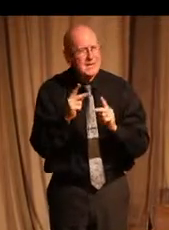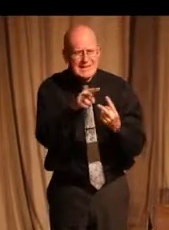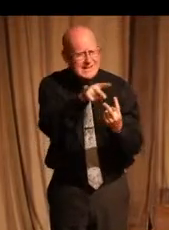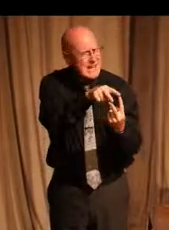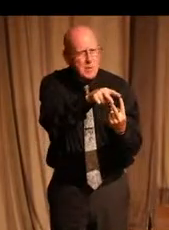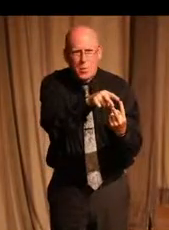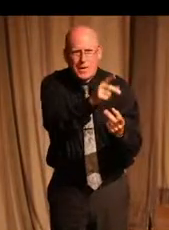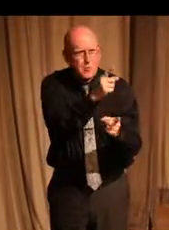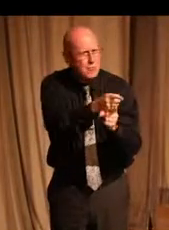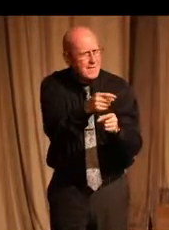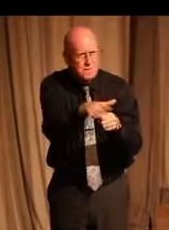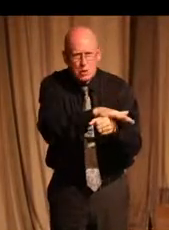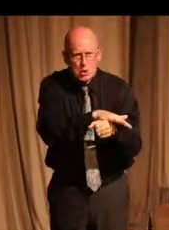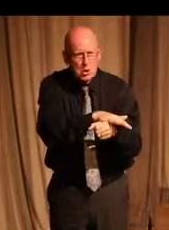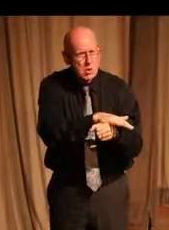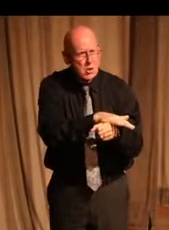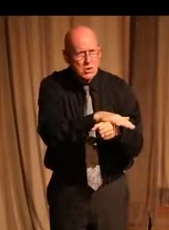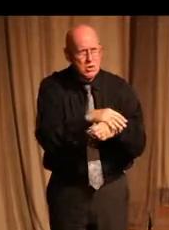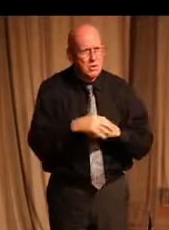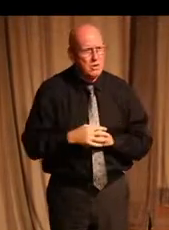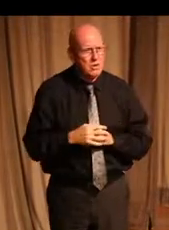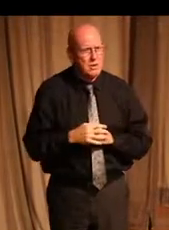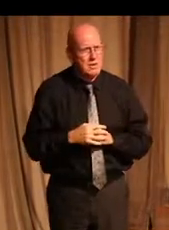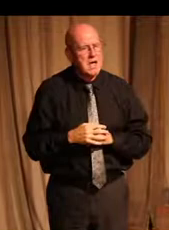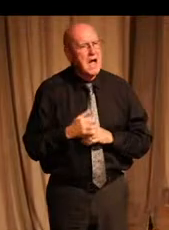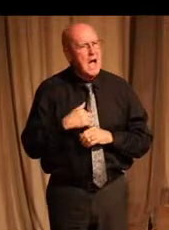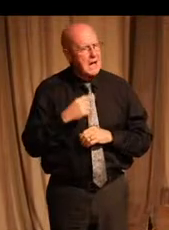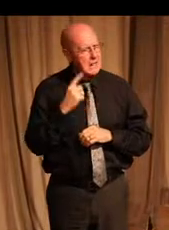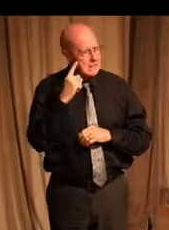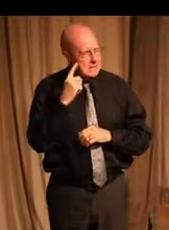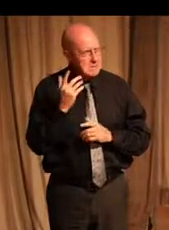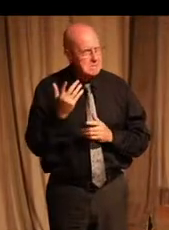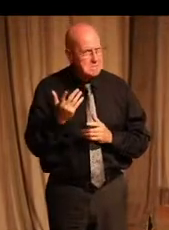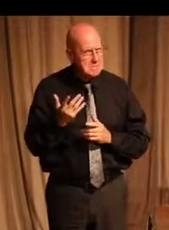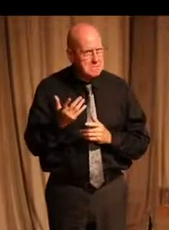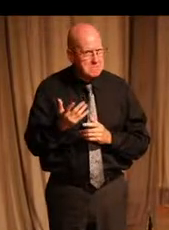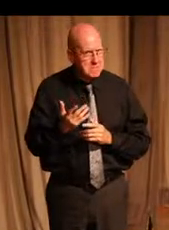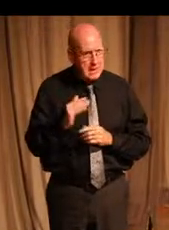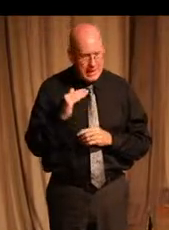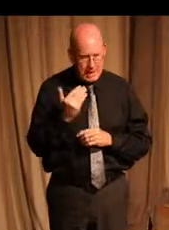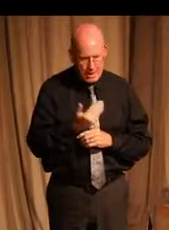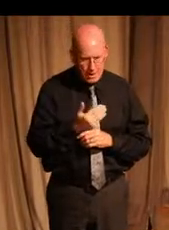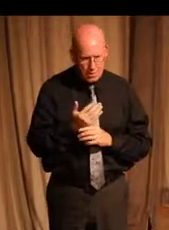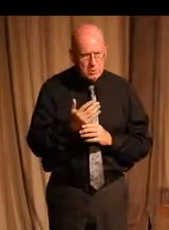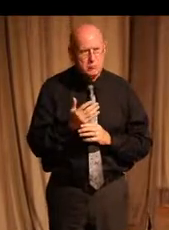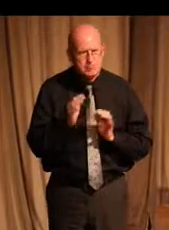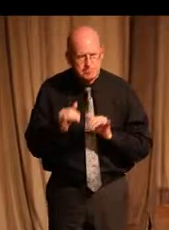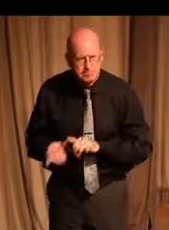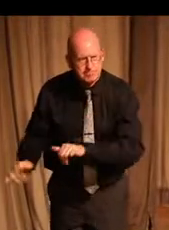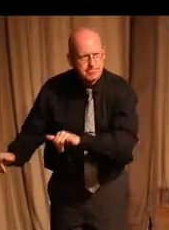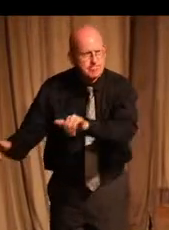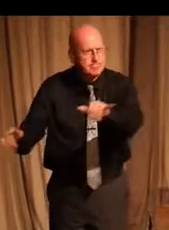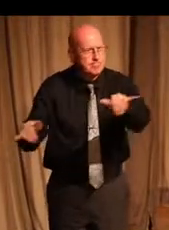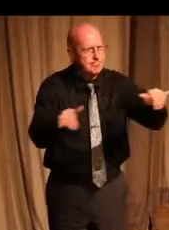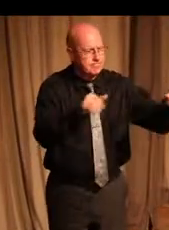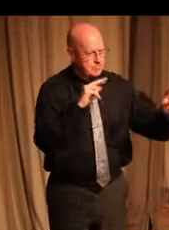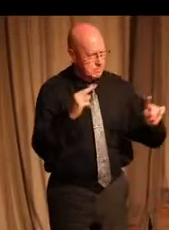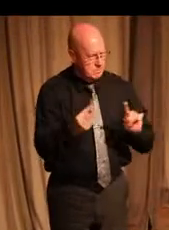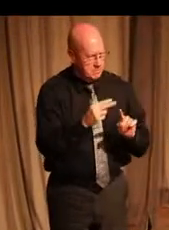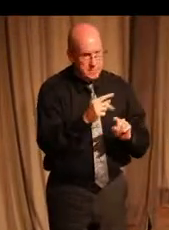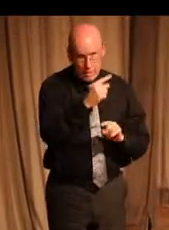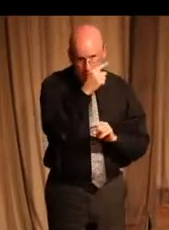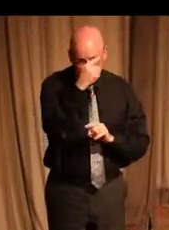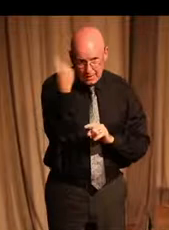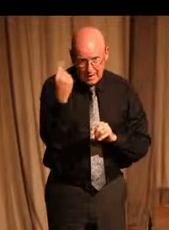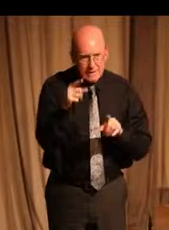neither. But I do find that our common perception socially is that Blackness